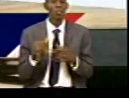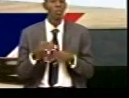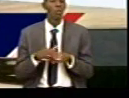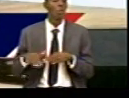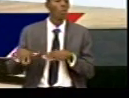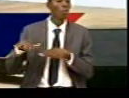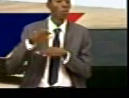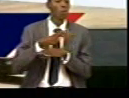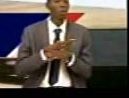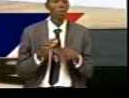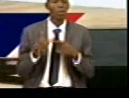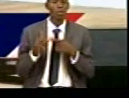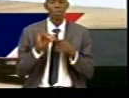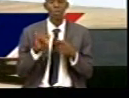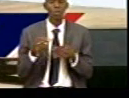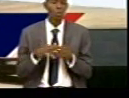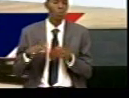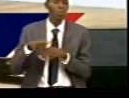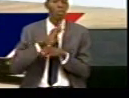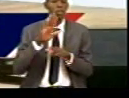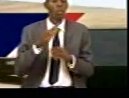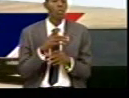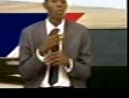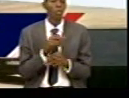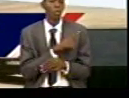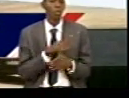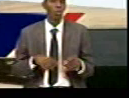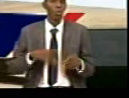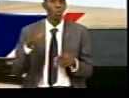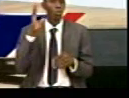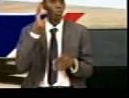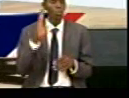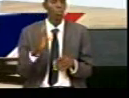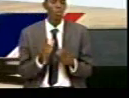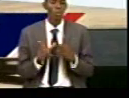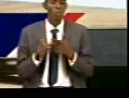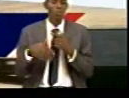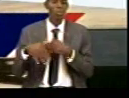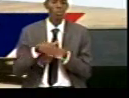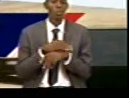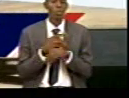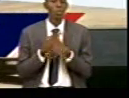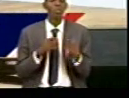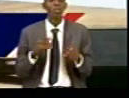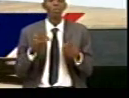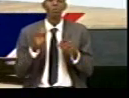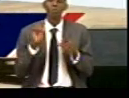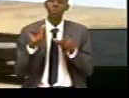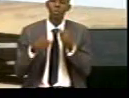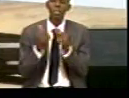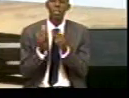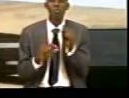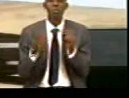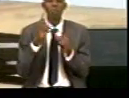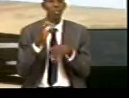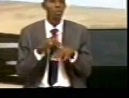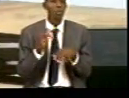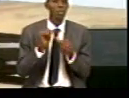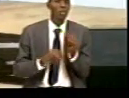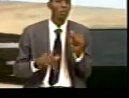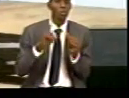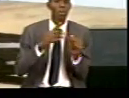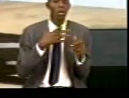running over, your love will run over. Reaching everywhere and touching everywhere and